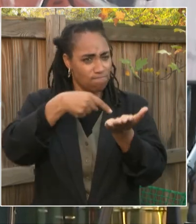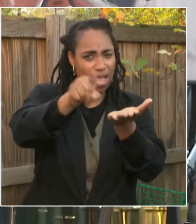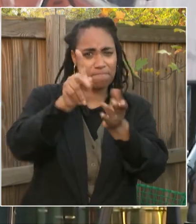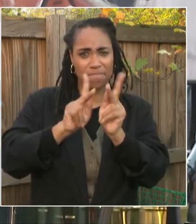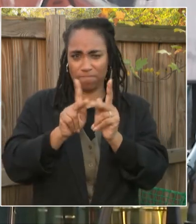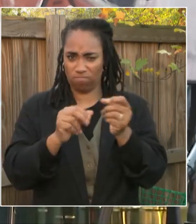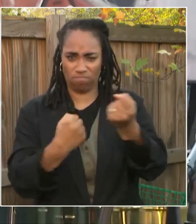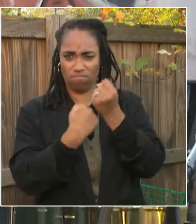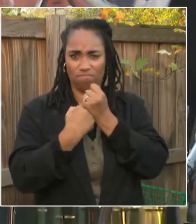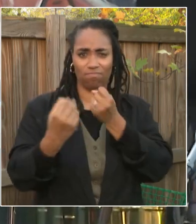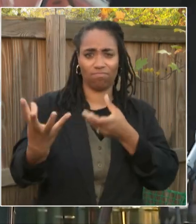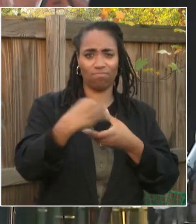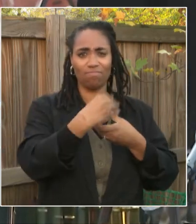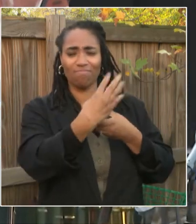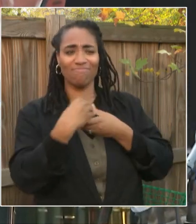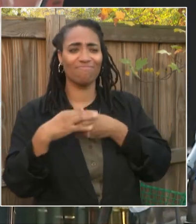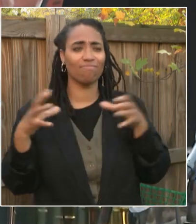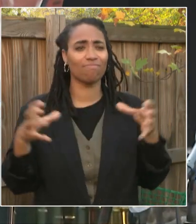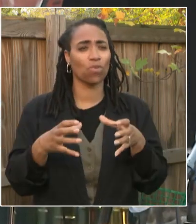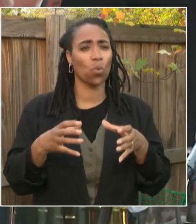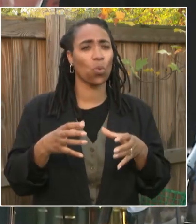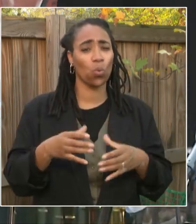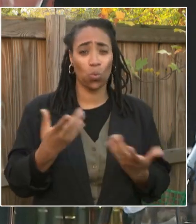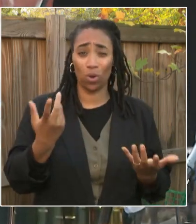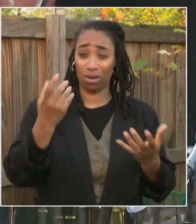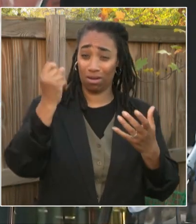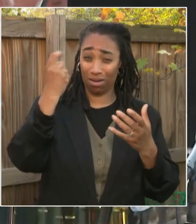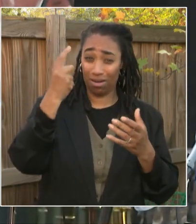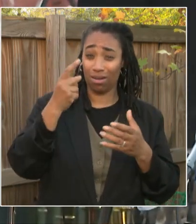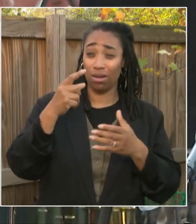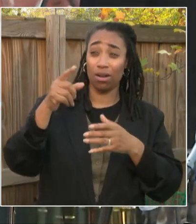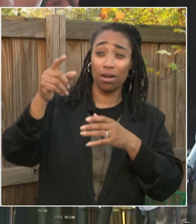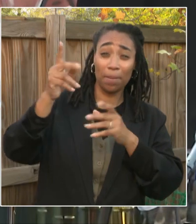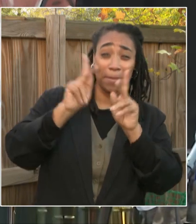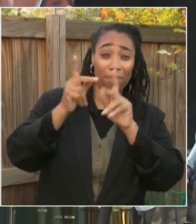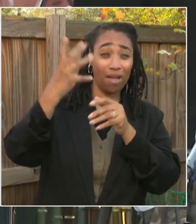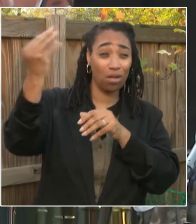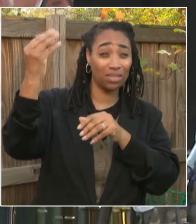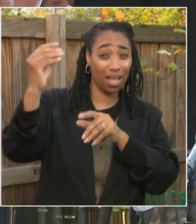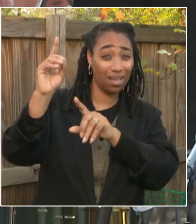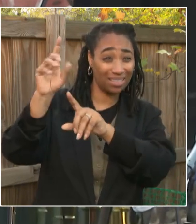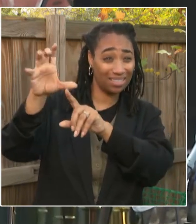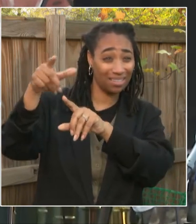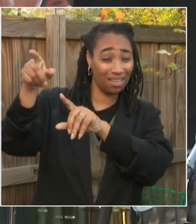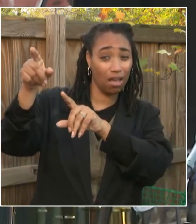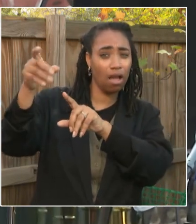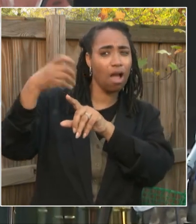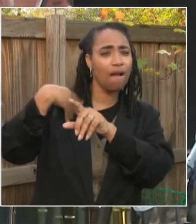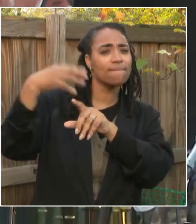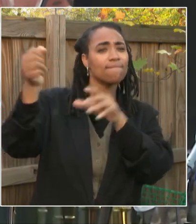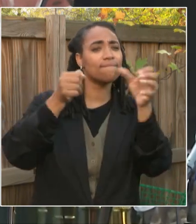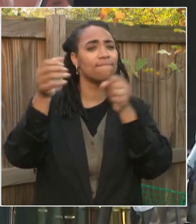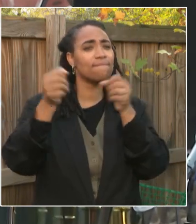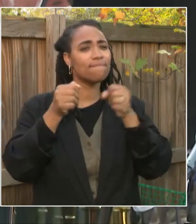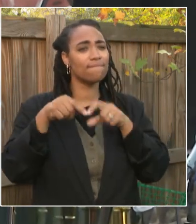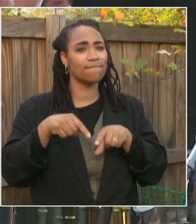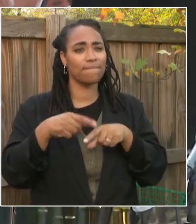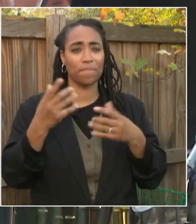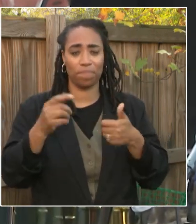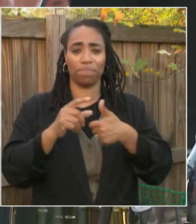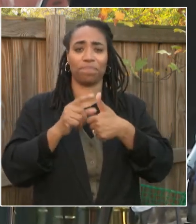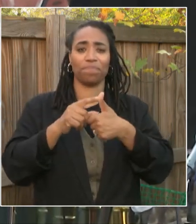from outside of D.C. recognize D.C. for three things. Mumbo sauce, which is good, Marion